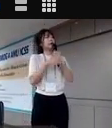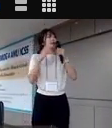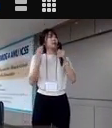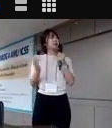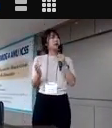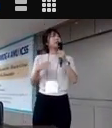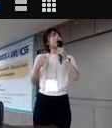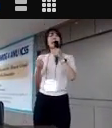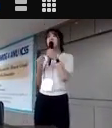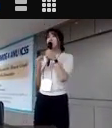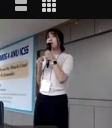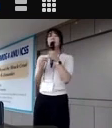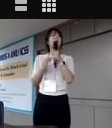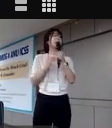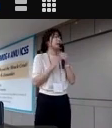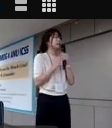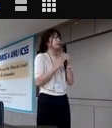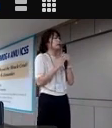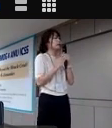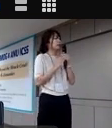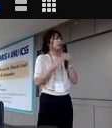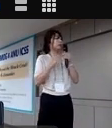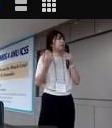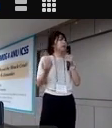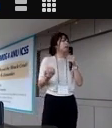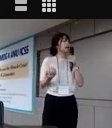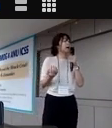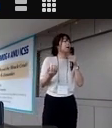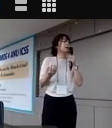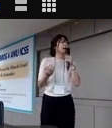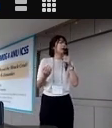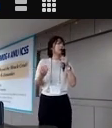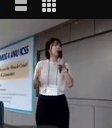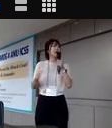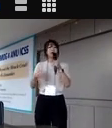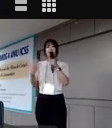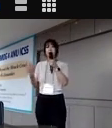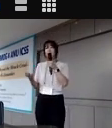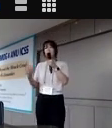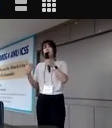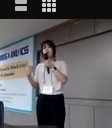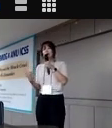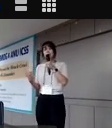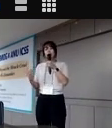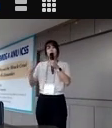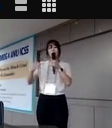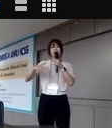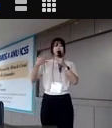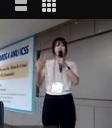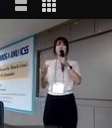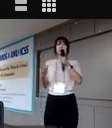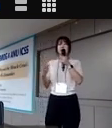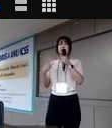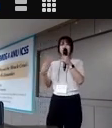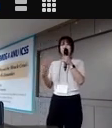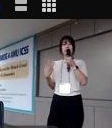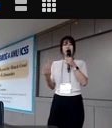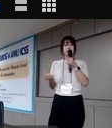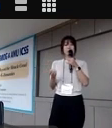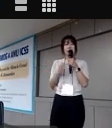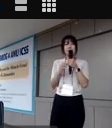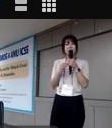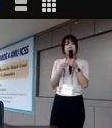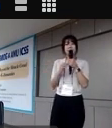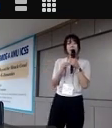very disjoint science-specific analyses. So verb loci have been argued to be agreement or critics with this three-way distinction in the